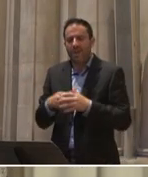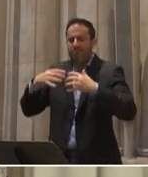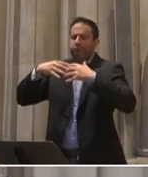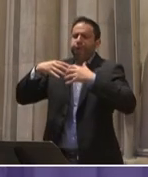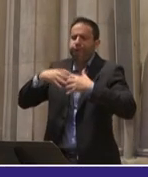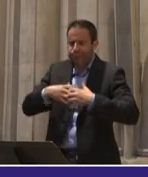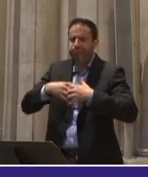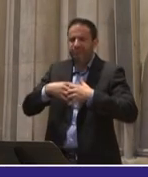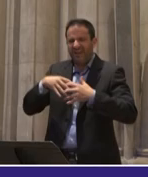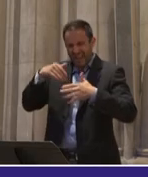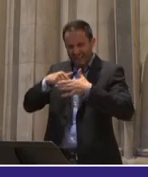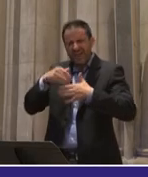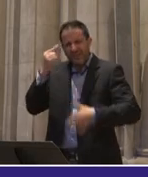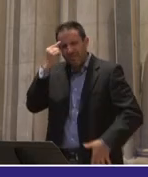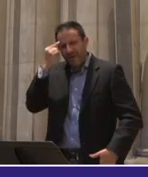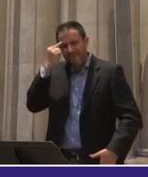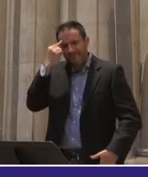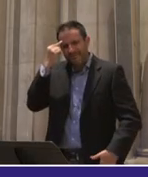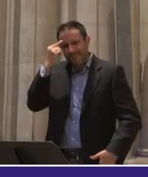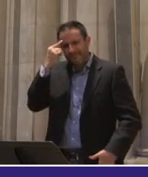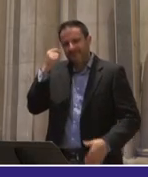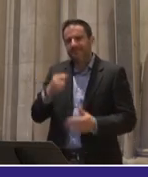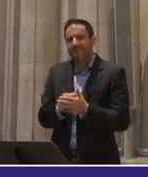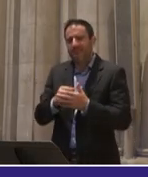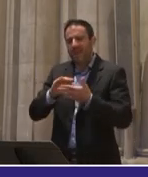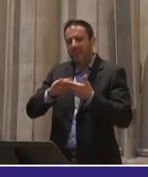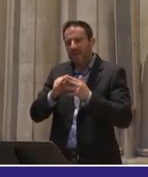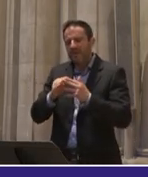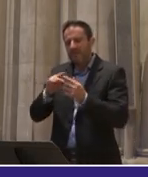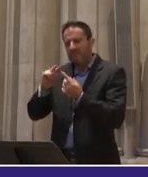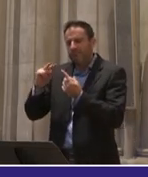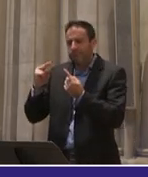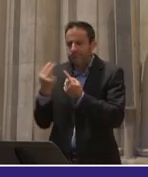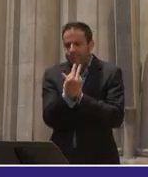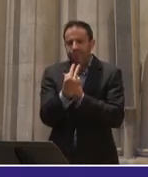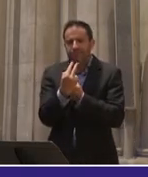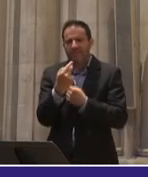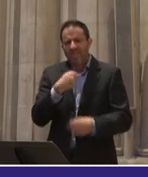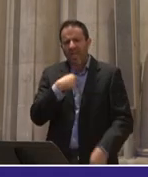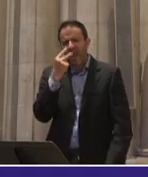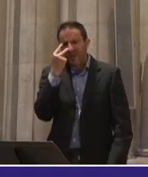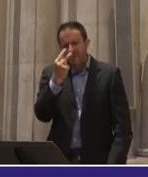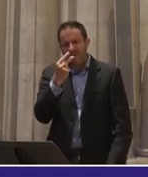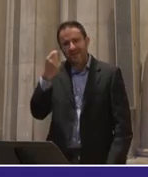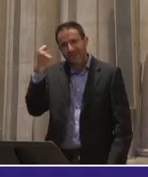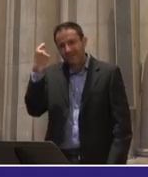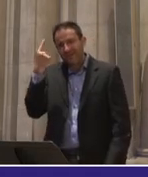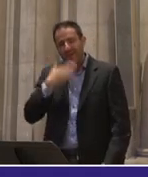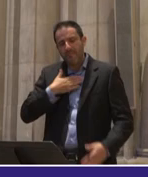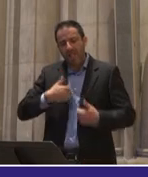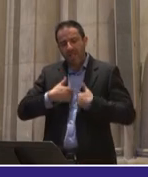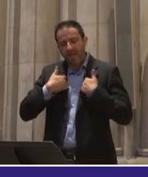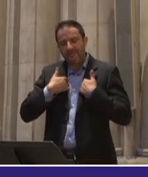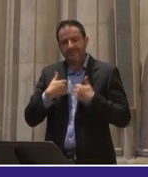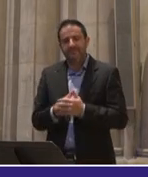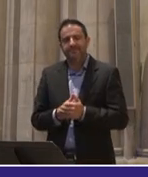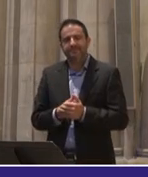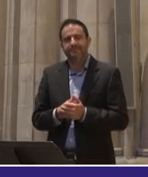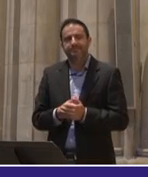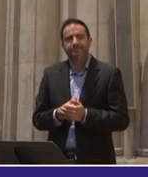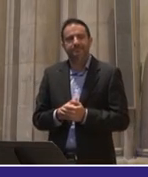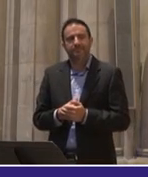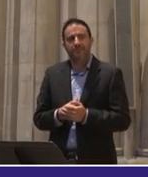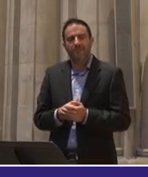and becomes, for a season, the lens through which I see and understand my life, through which